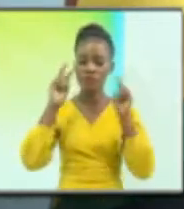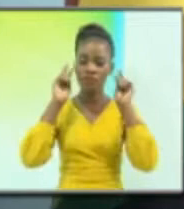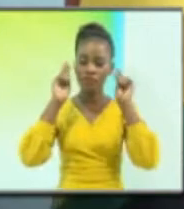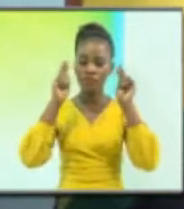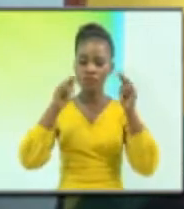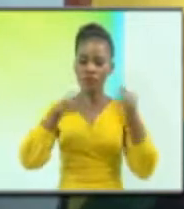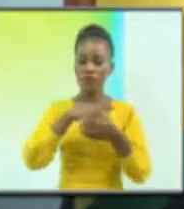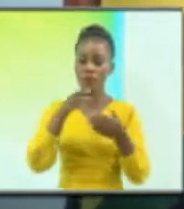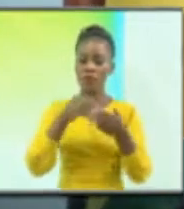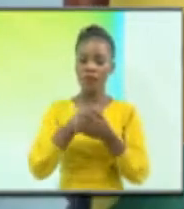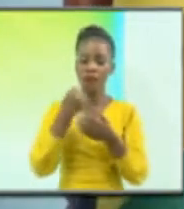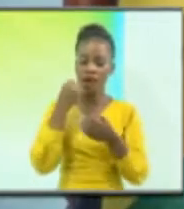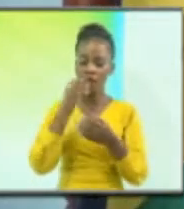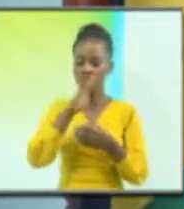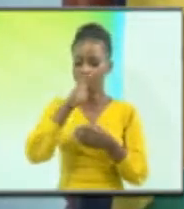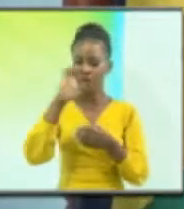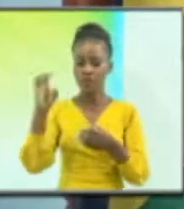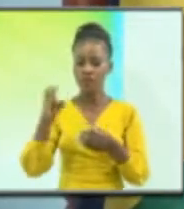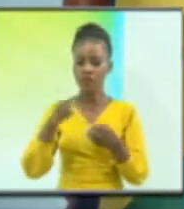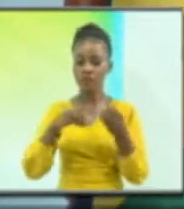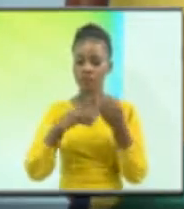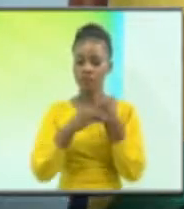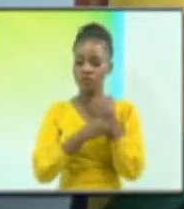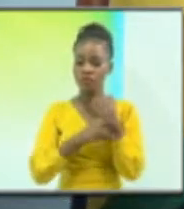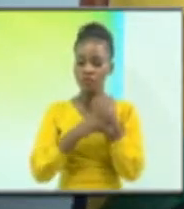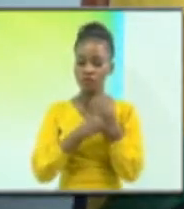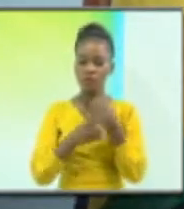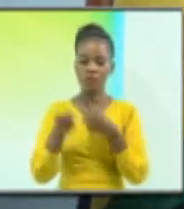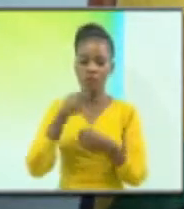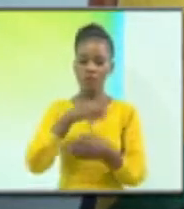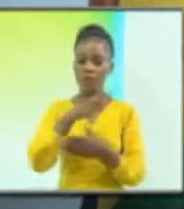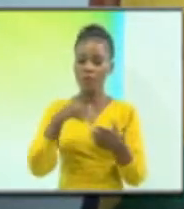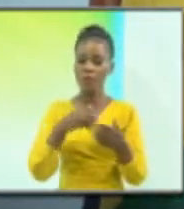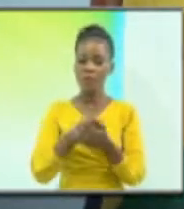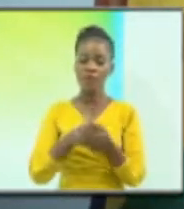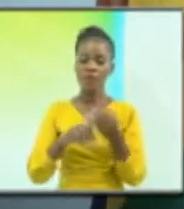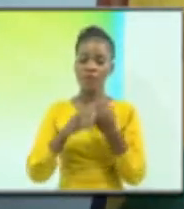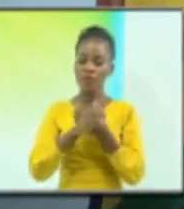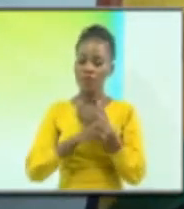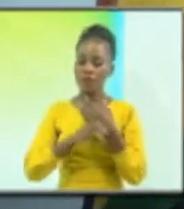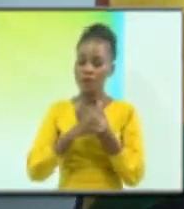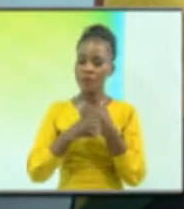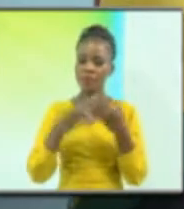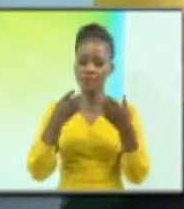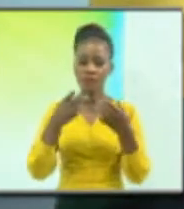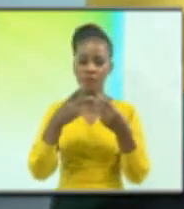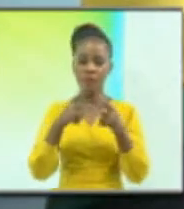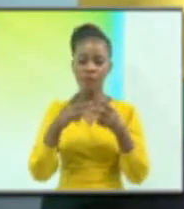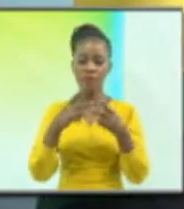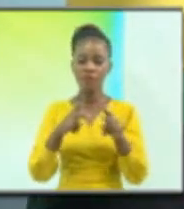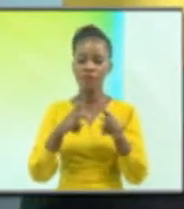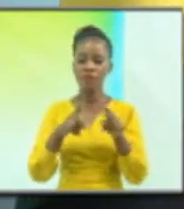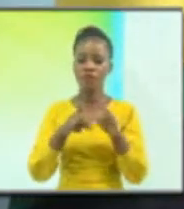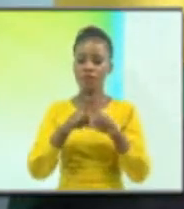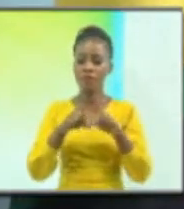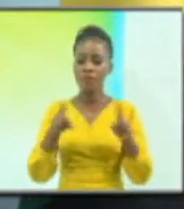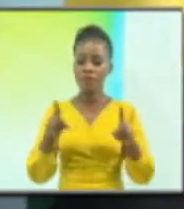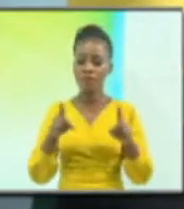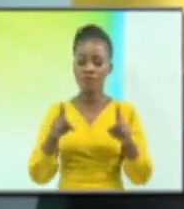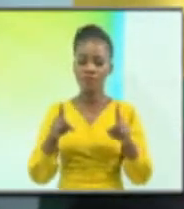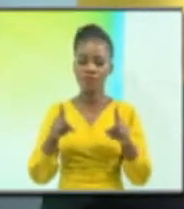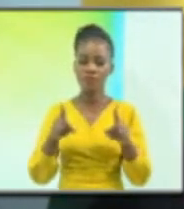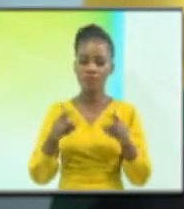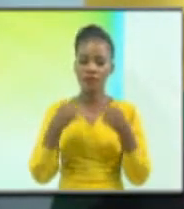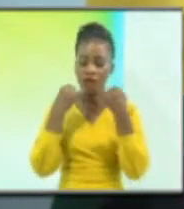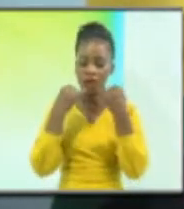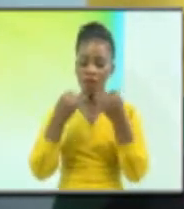formed across the districts in the whole country, because districts are at different levels. A month